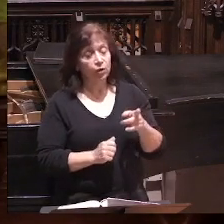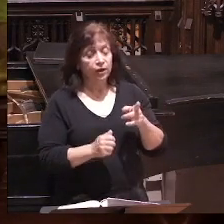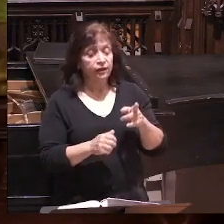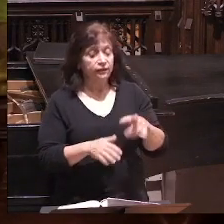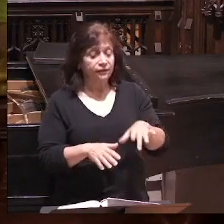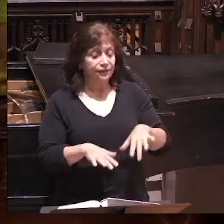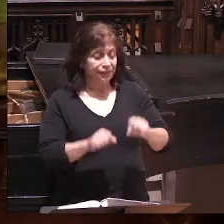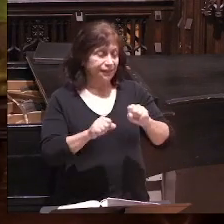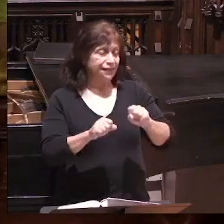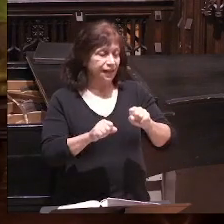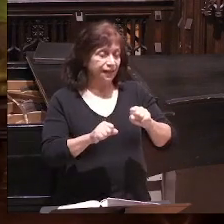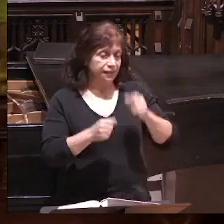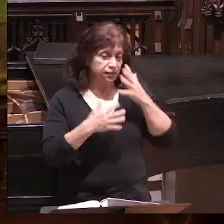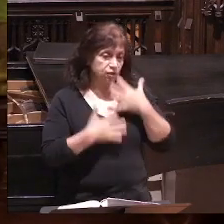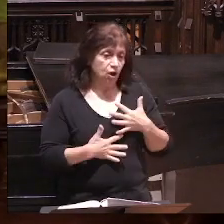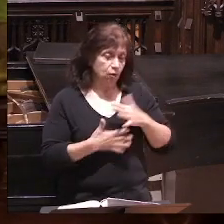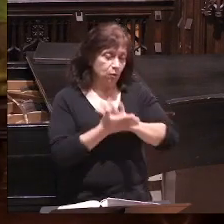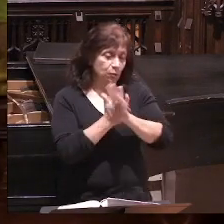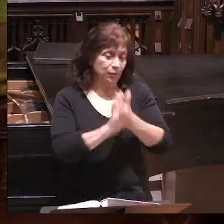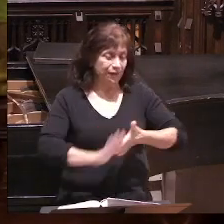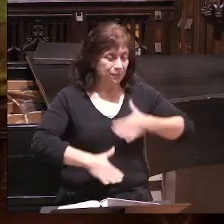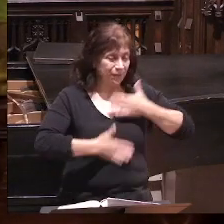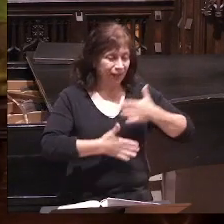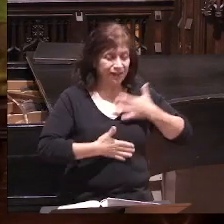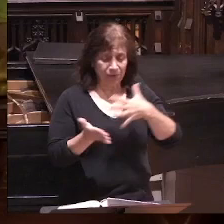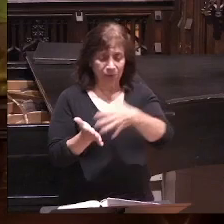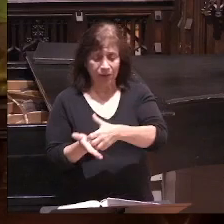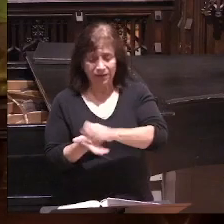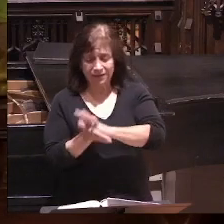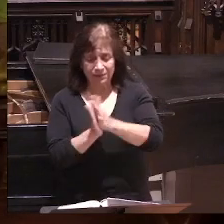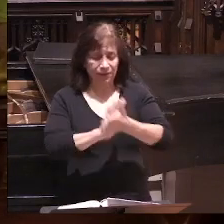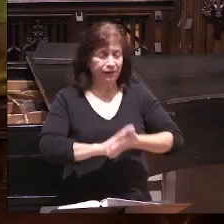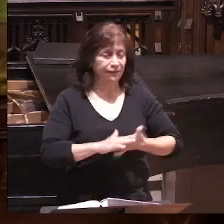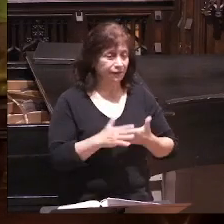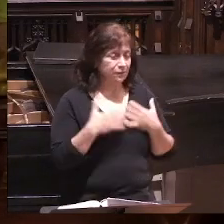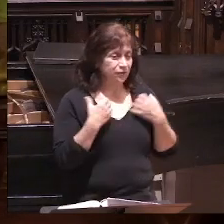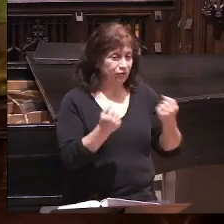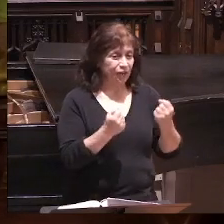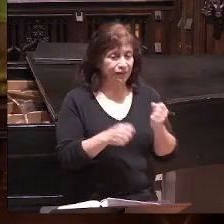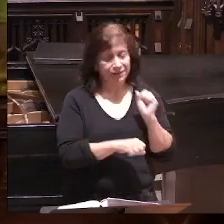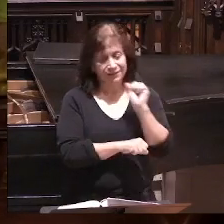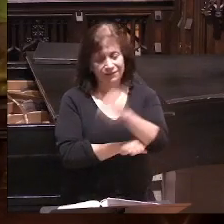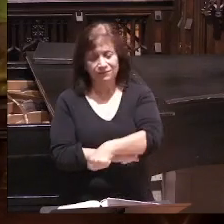sorrow into gladness, weakness into strength, defeat into triumph.